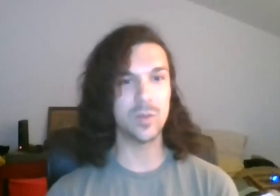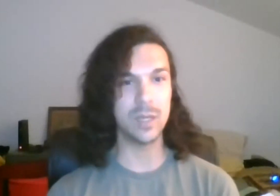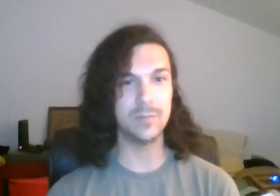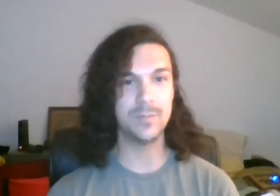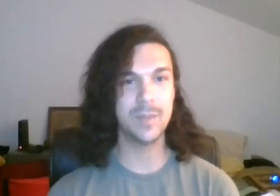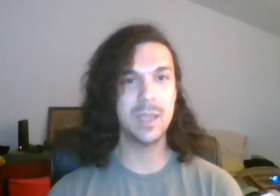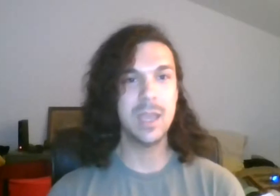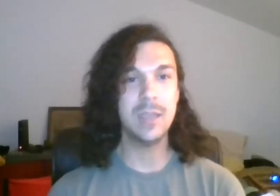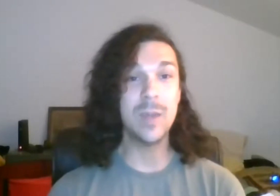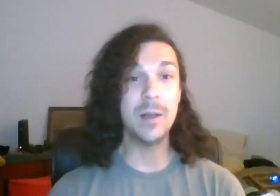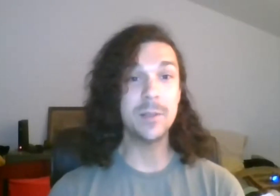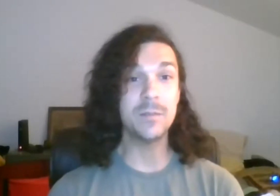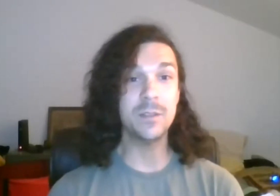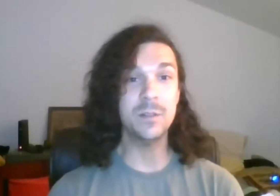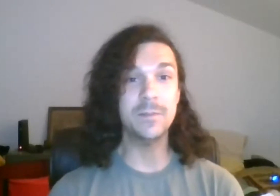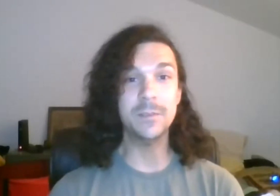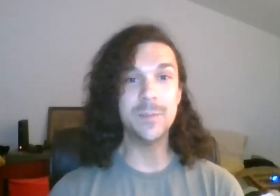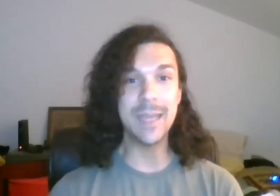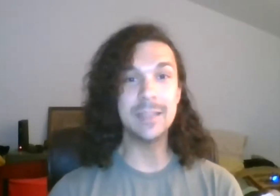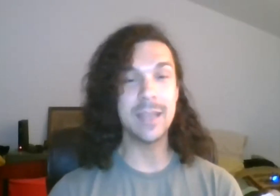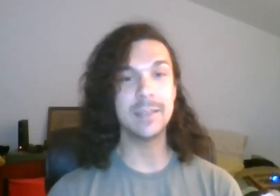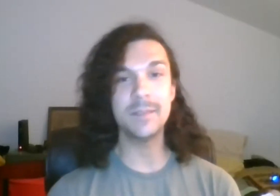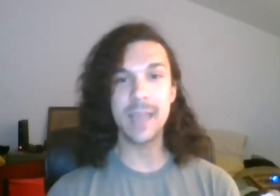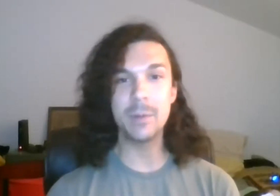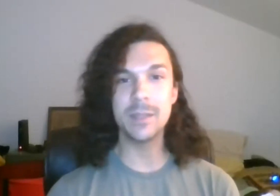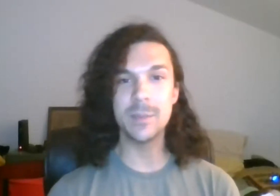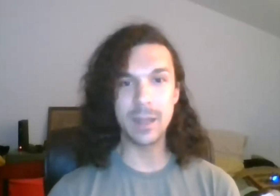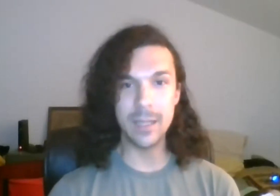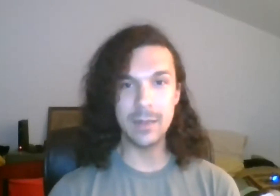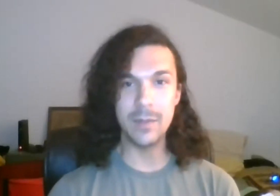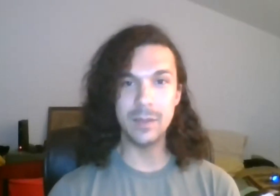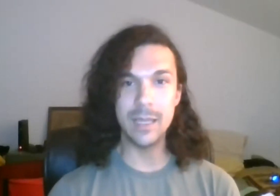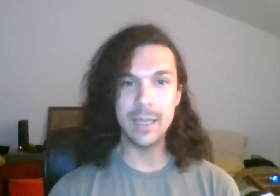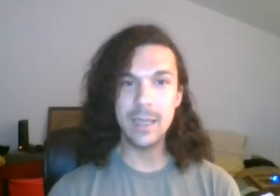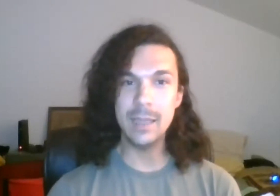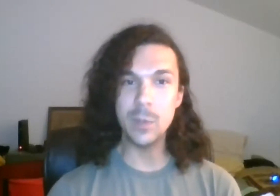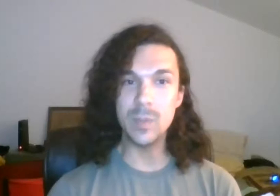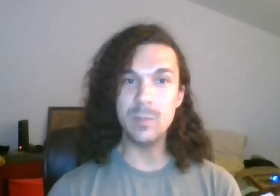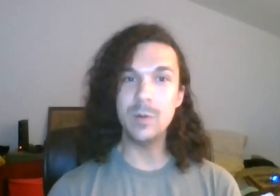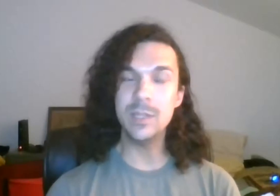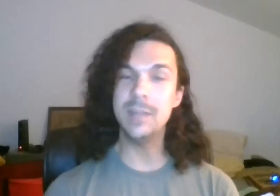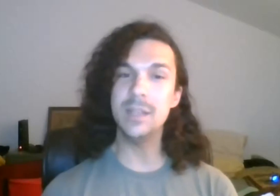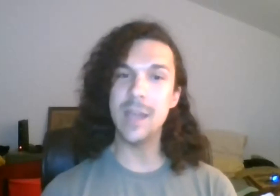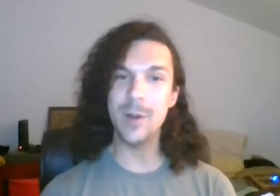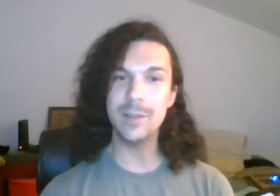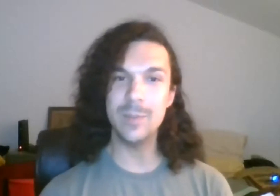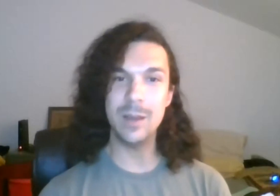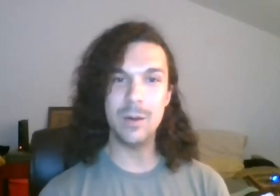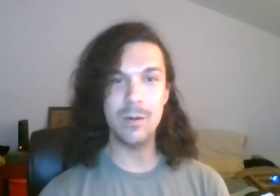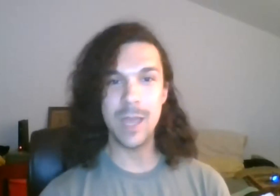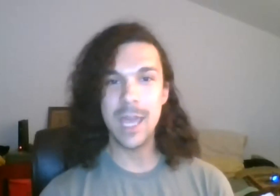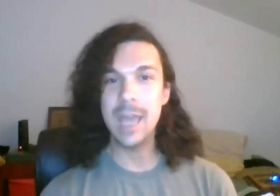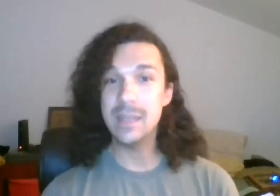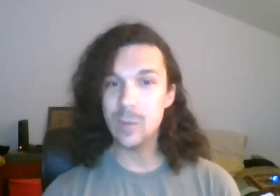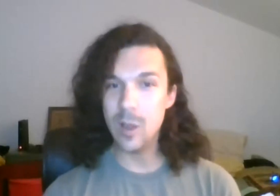your screen. You may also view a full page text of the captions by clicking on the link that will be posted in the chat box